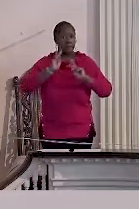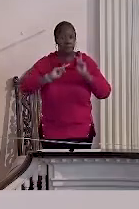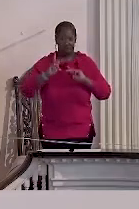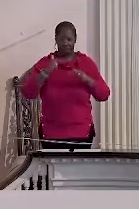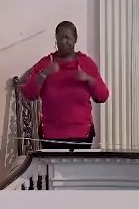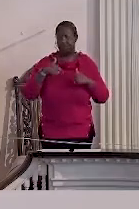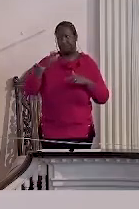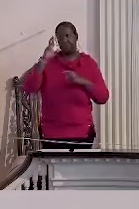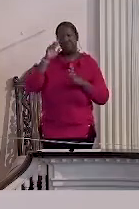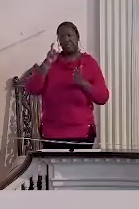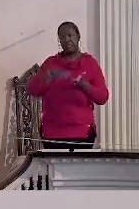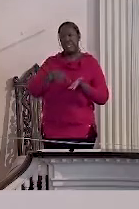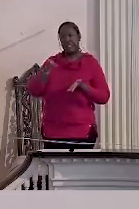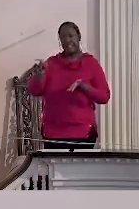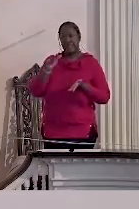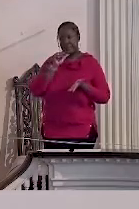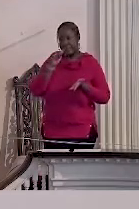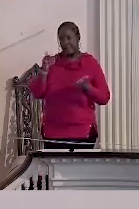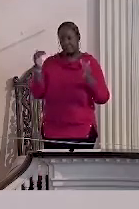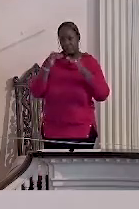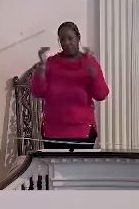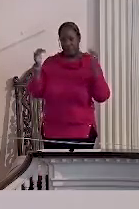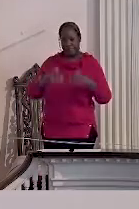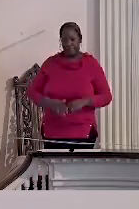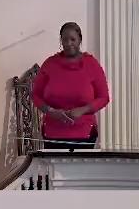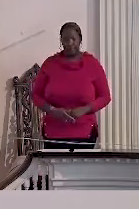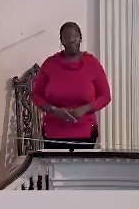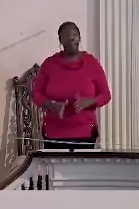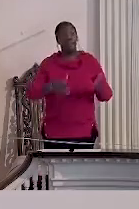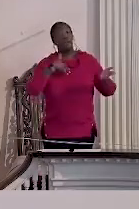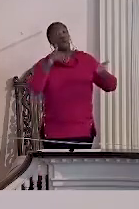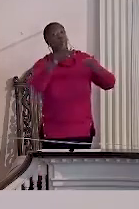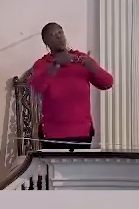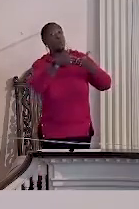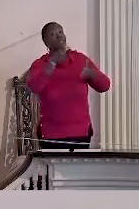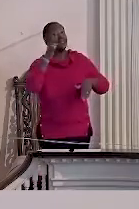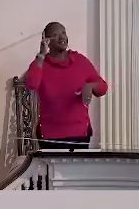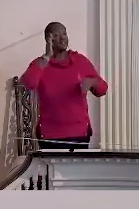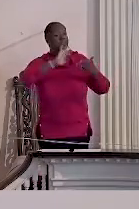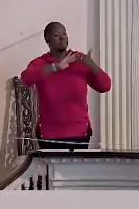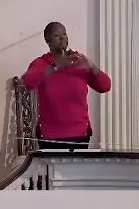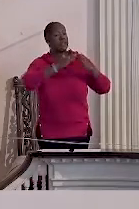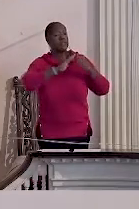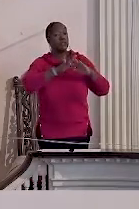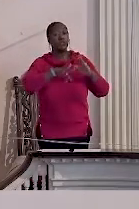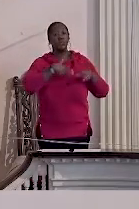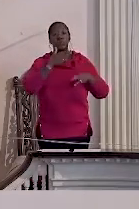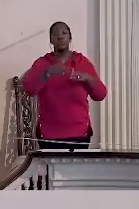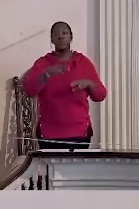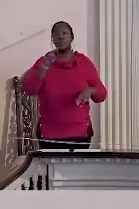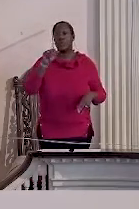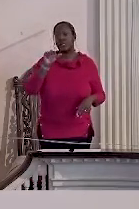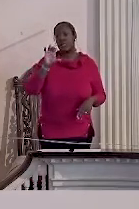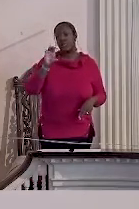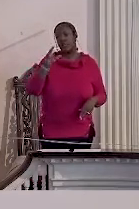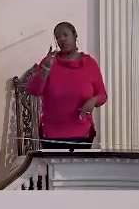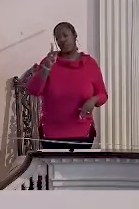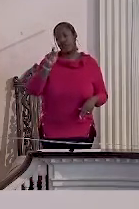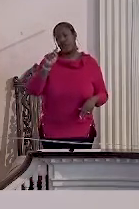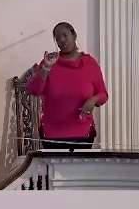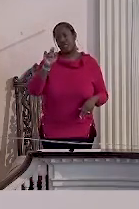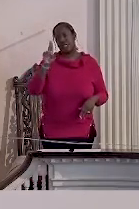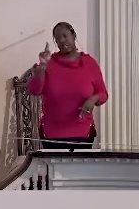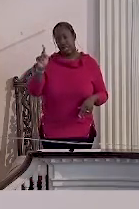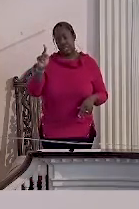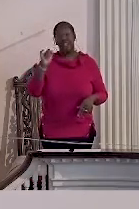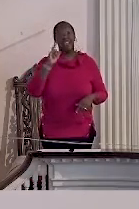injustice. The closest village to our church site was Nacotchtank, from which the